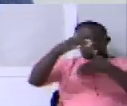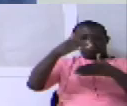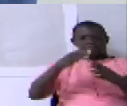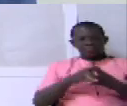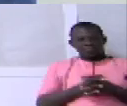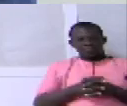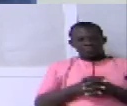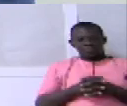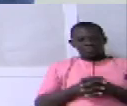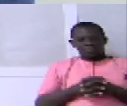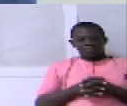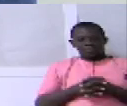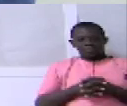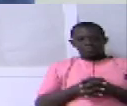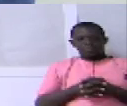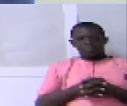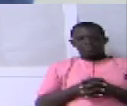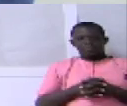Numbara.